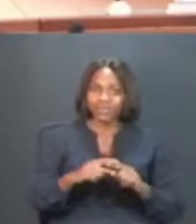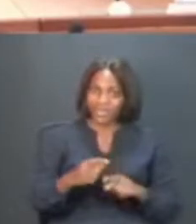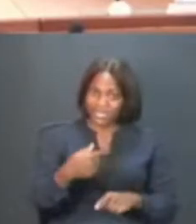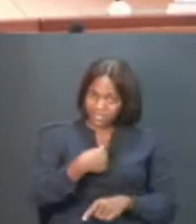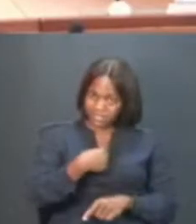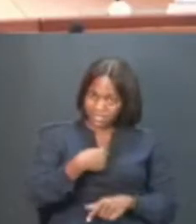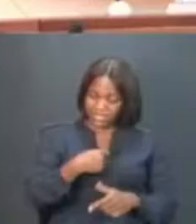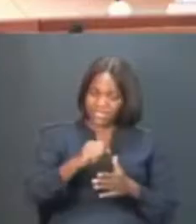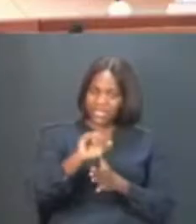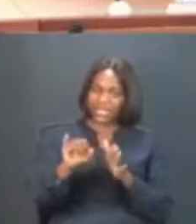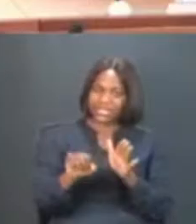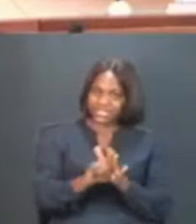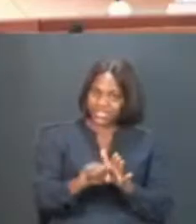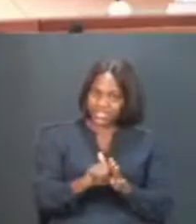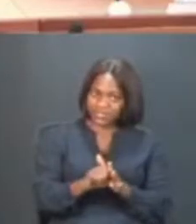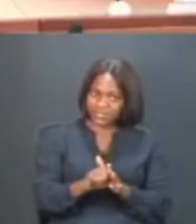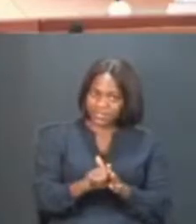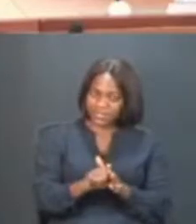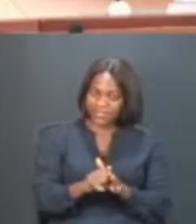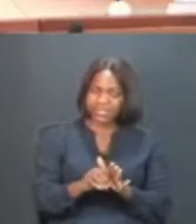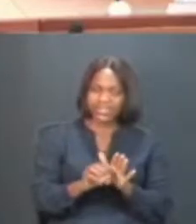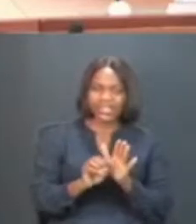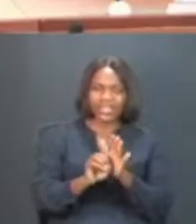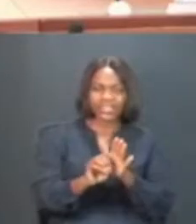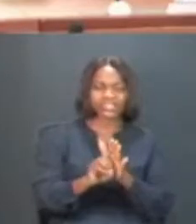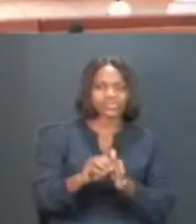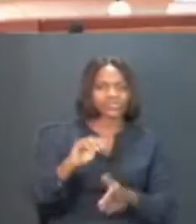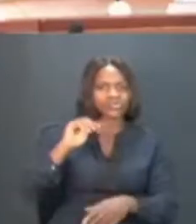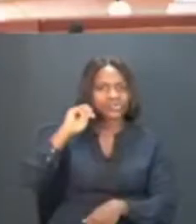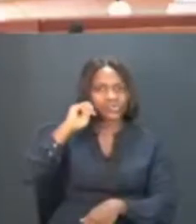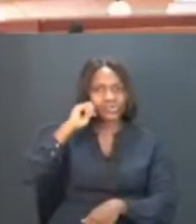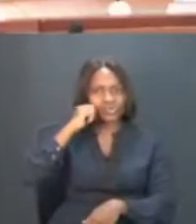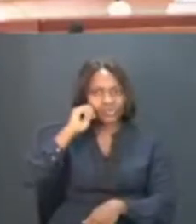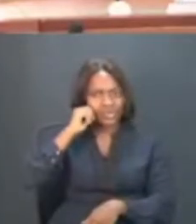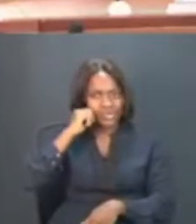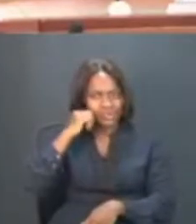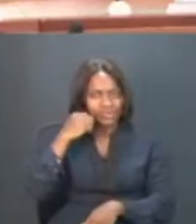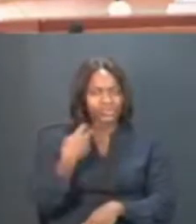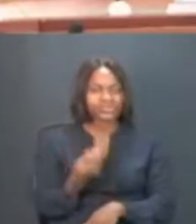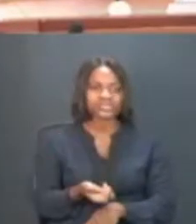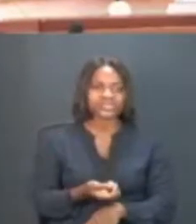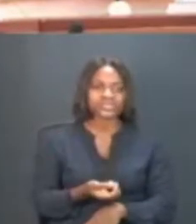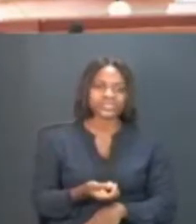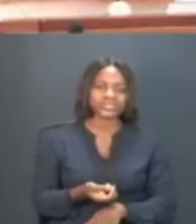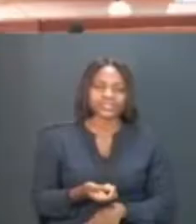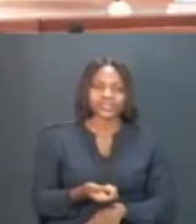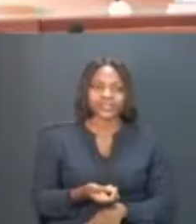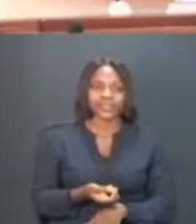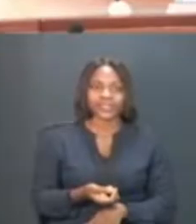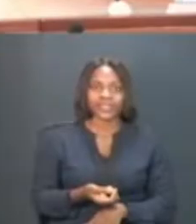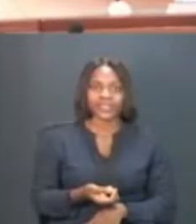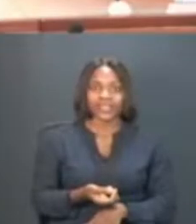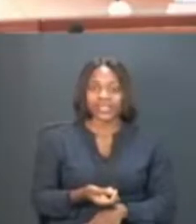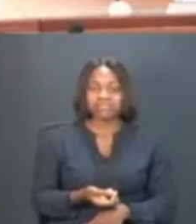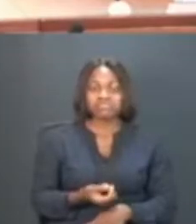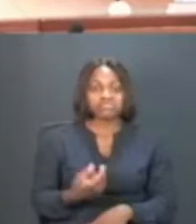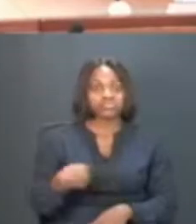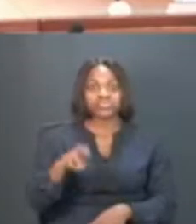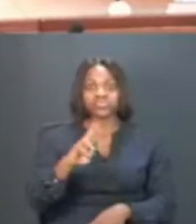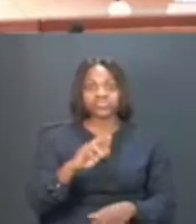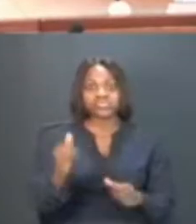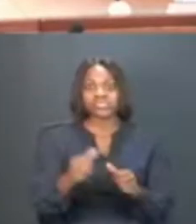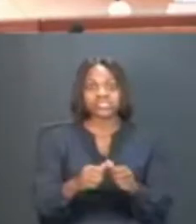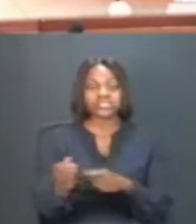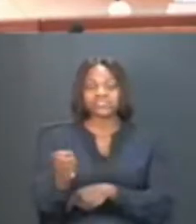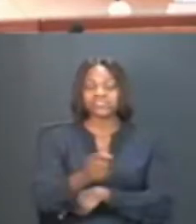identified, for example, tomatoes. Tomatoes, which is an ingredient, a constant commodity that